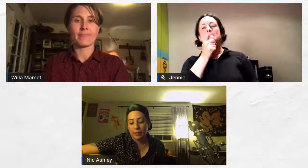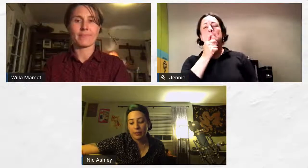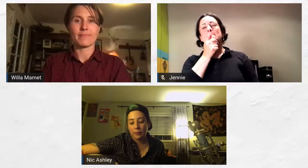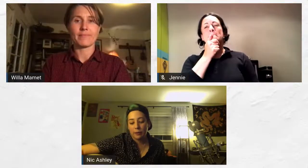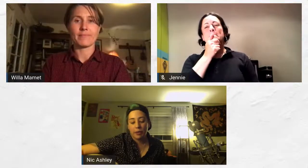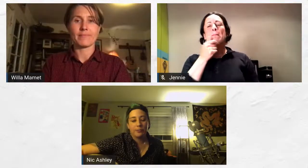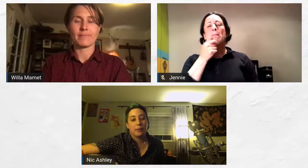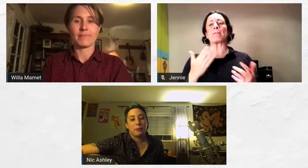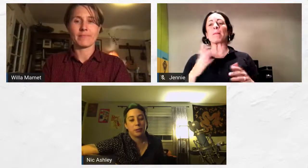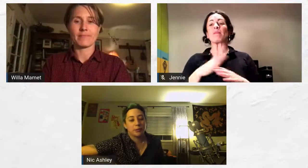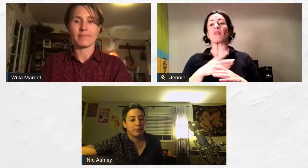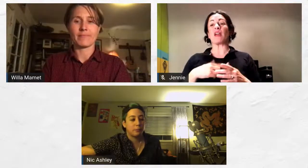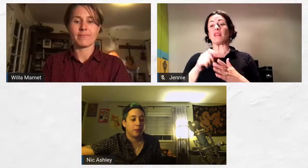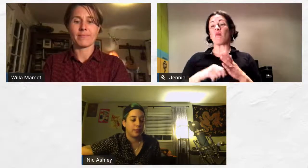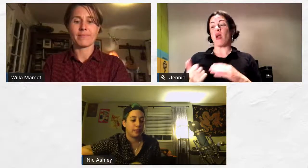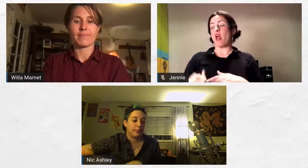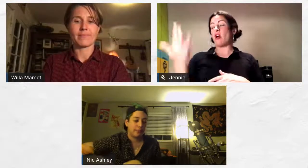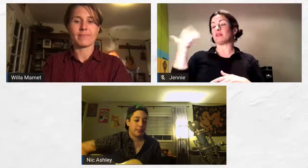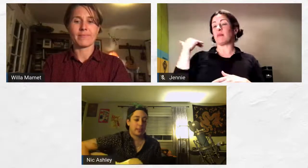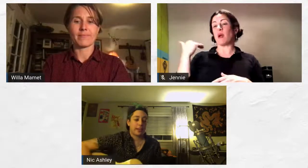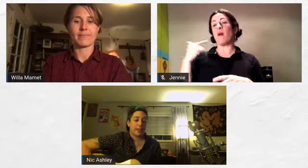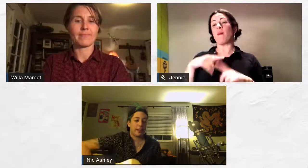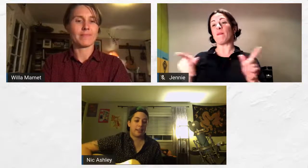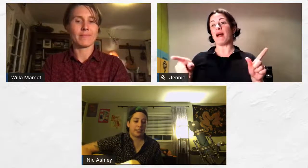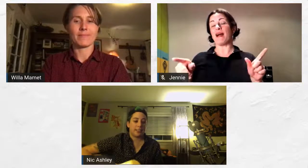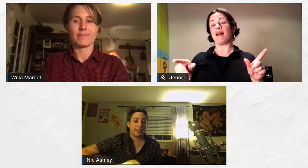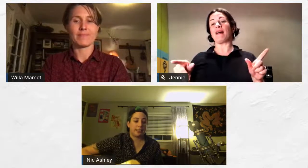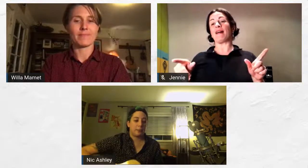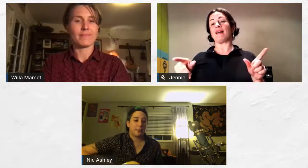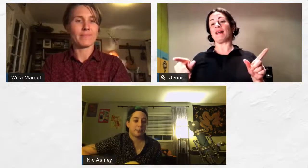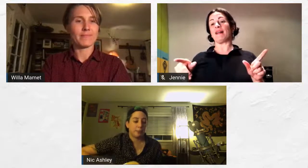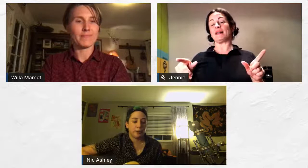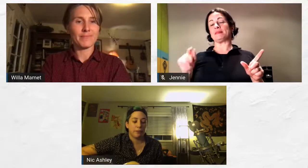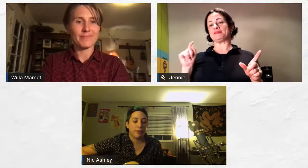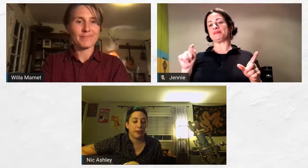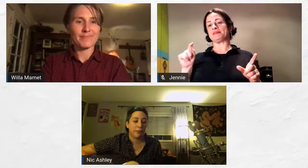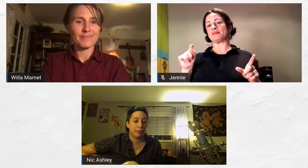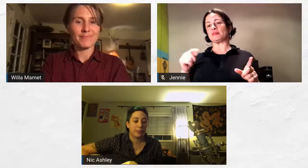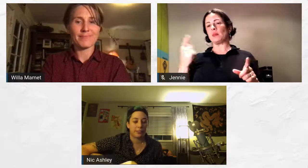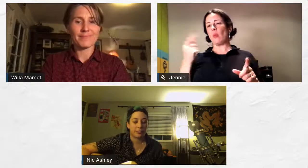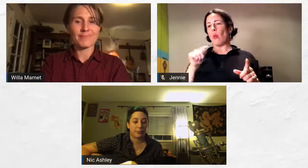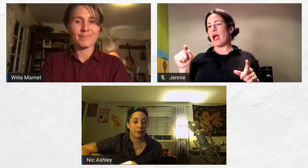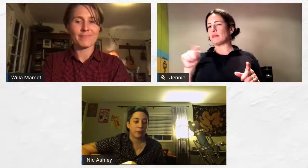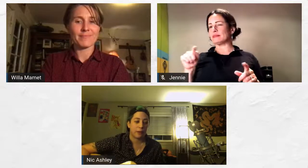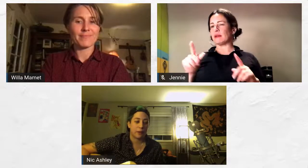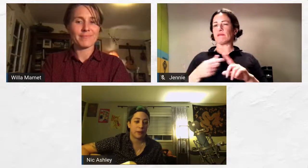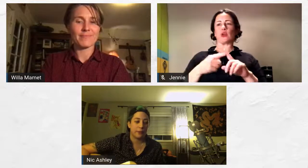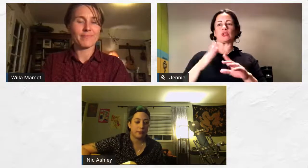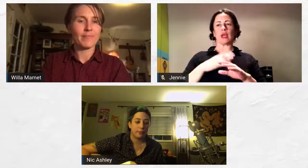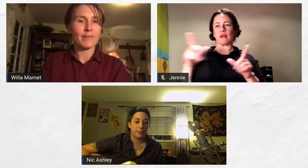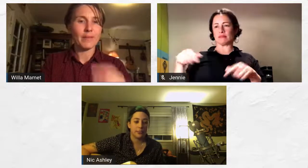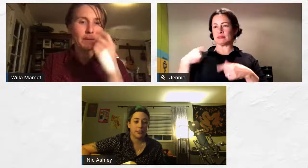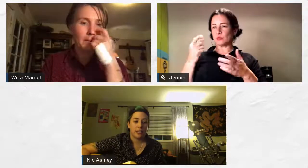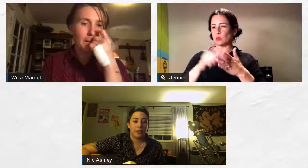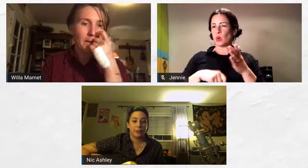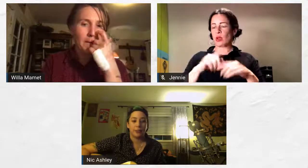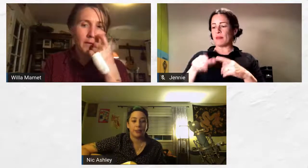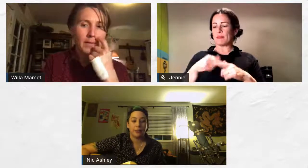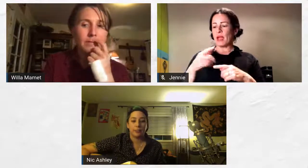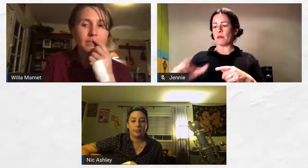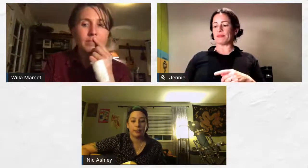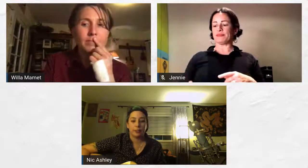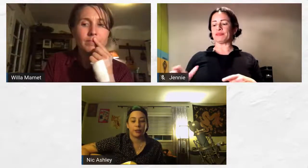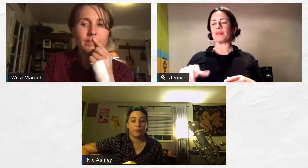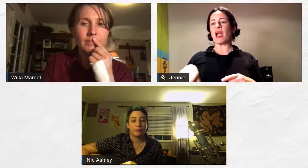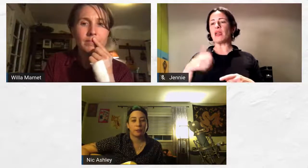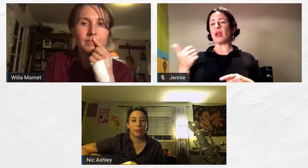A song I wrote a long time ago, but it was one of the very first songs I wrote about